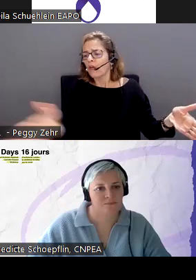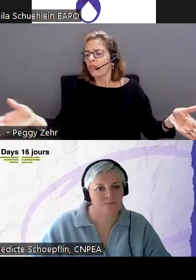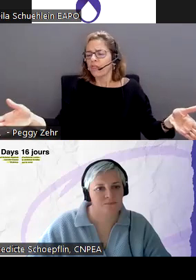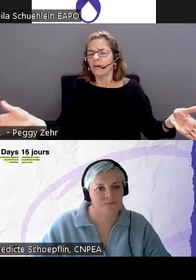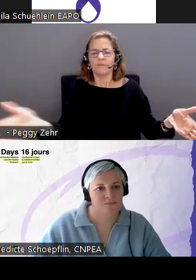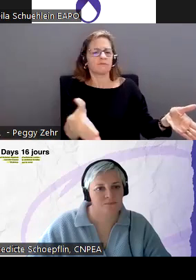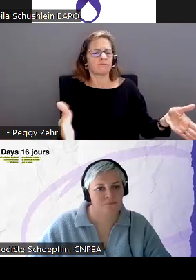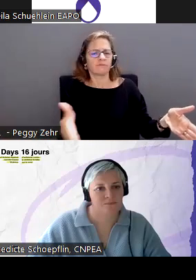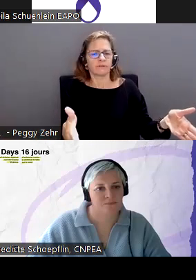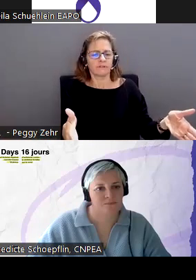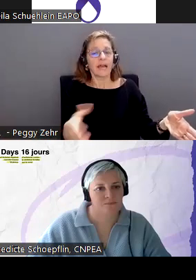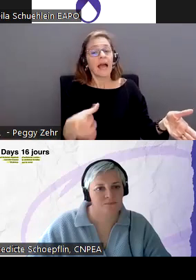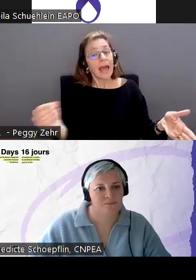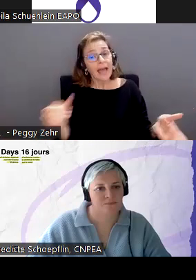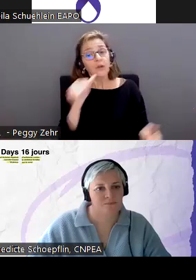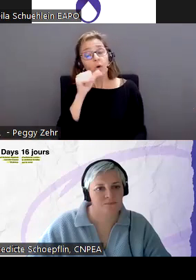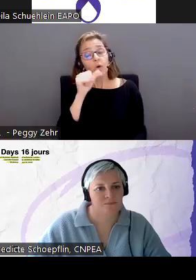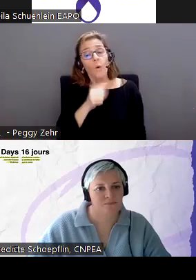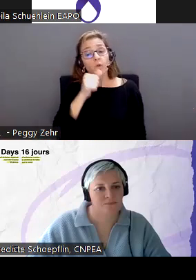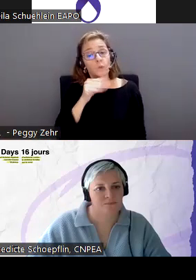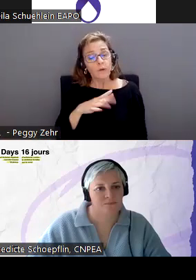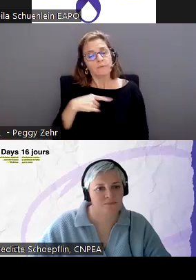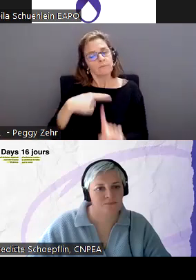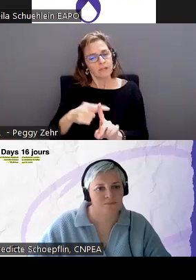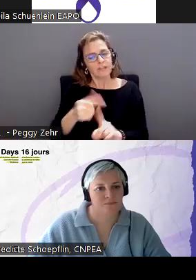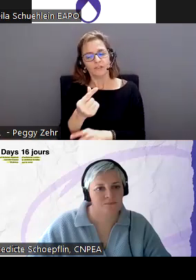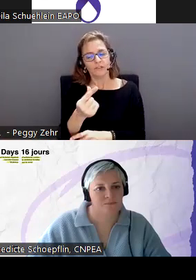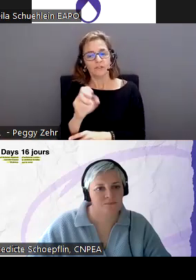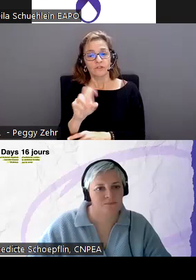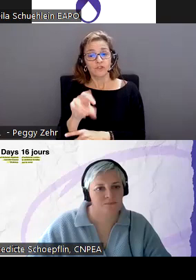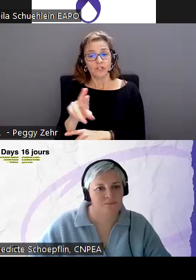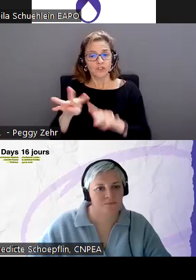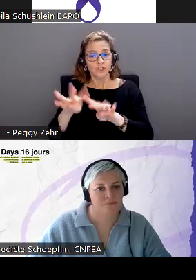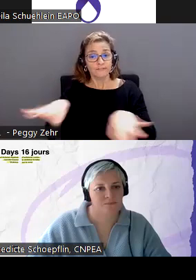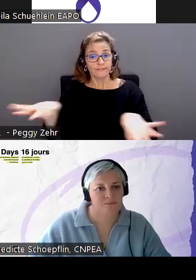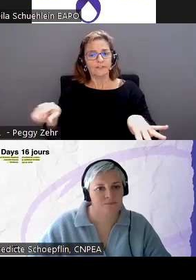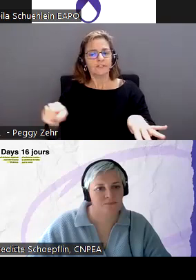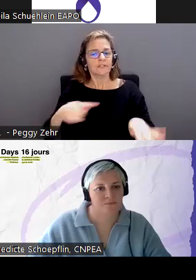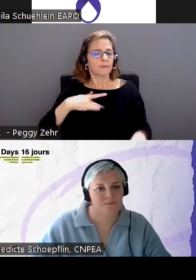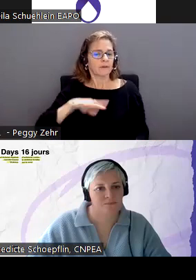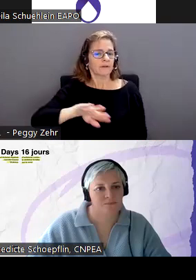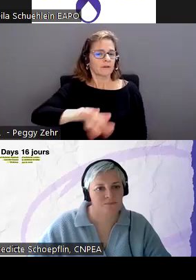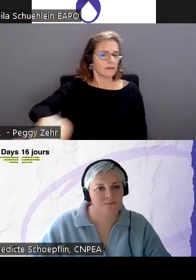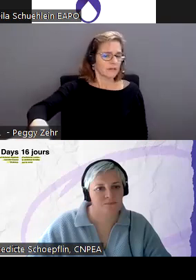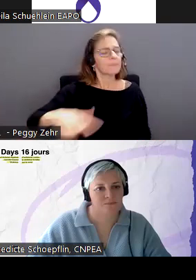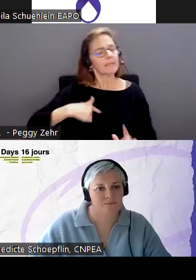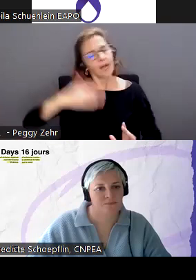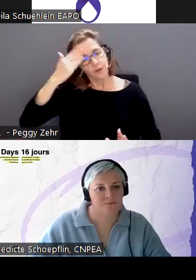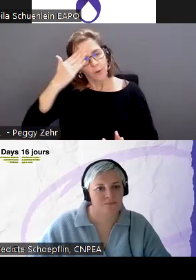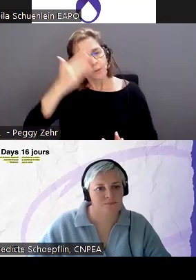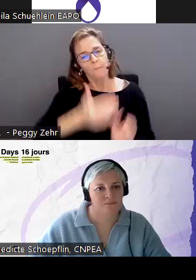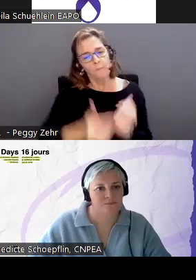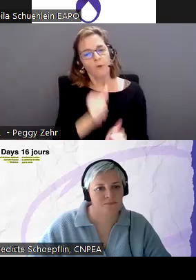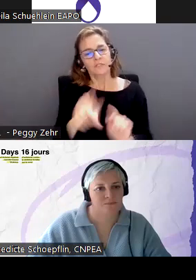Older women and gender diverse people, I would say, they've made gained a lot of ground. That's the one I know the most about. I think there is